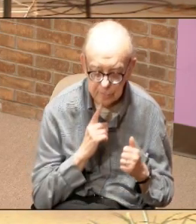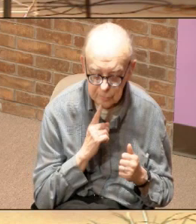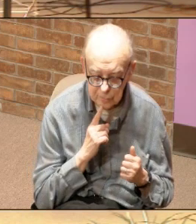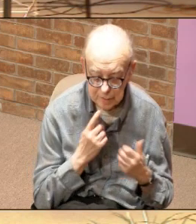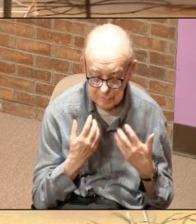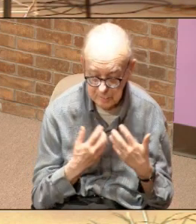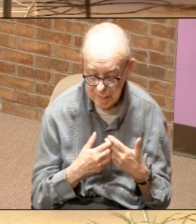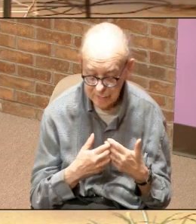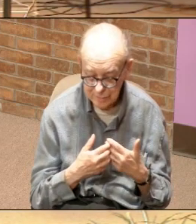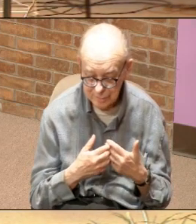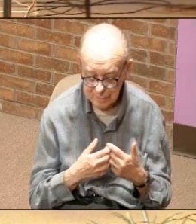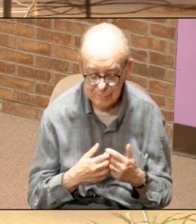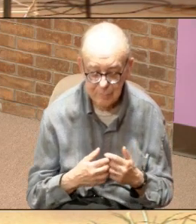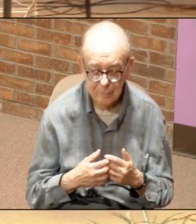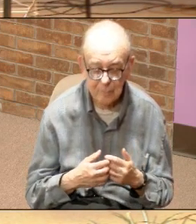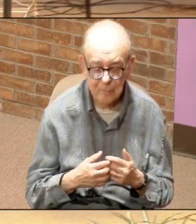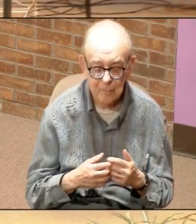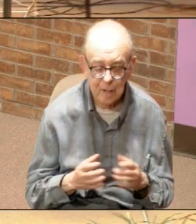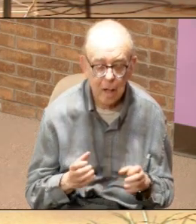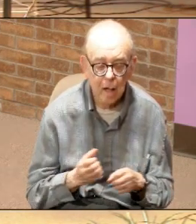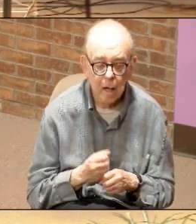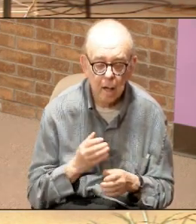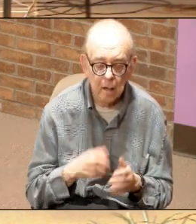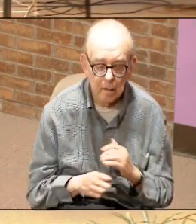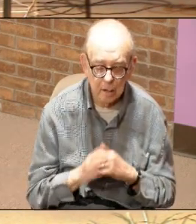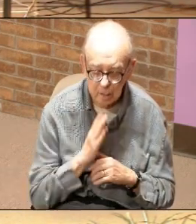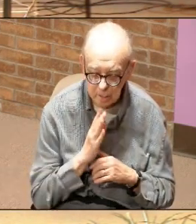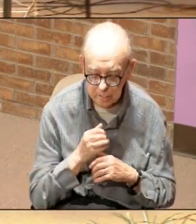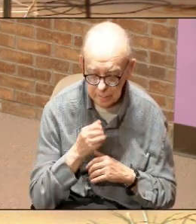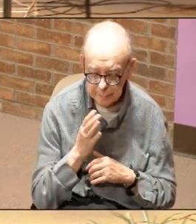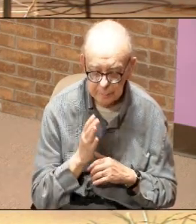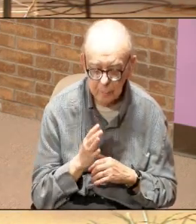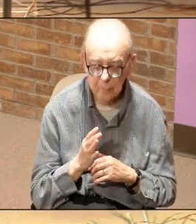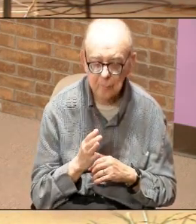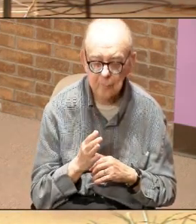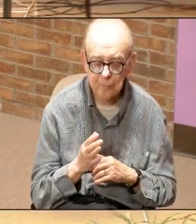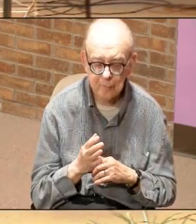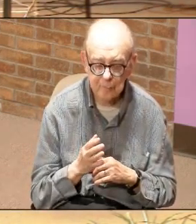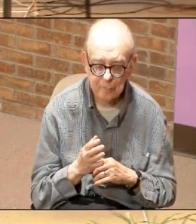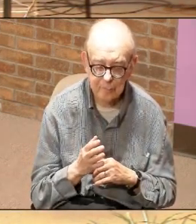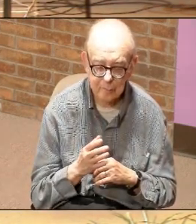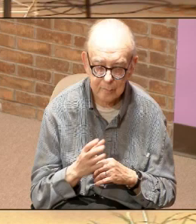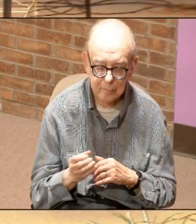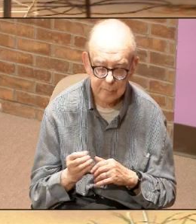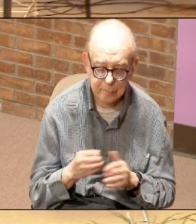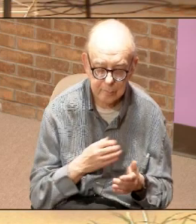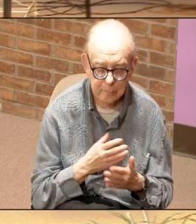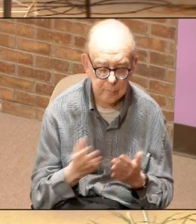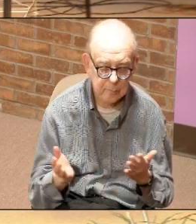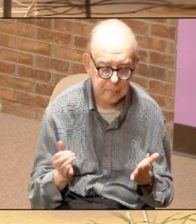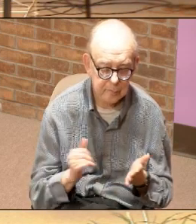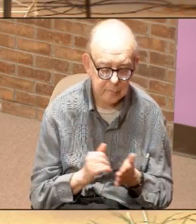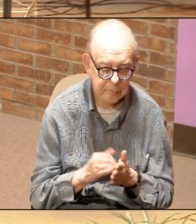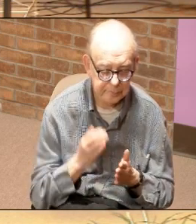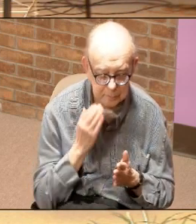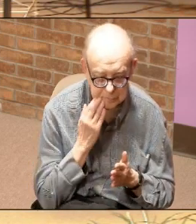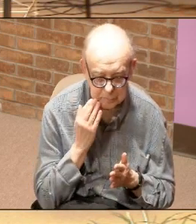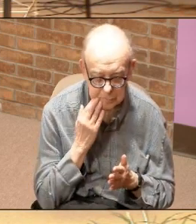clicking. And you get in there and you're talking to God, and the next thing you